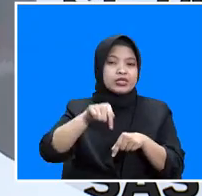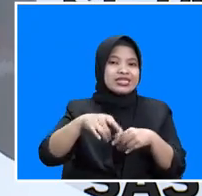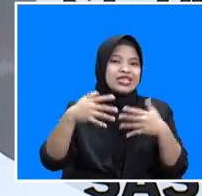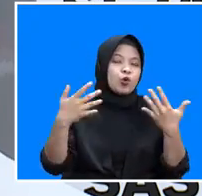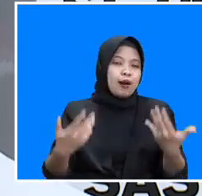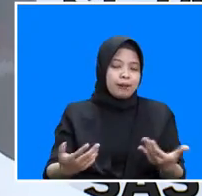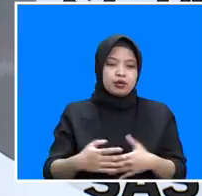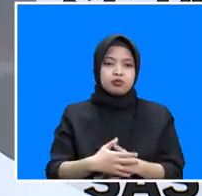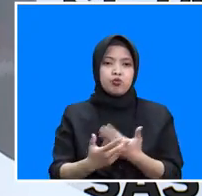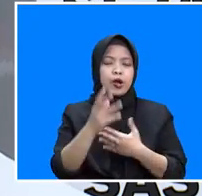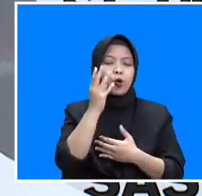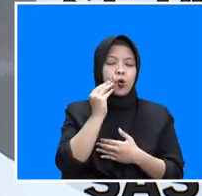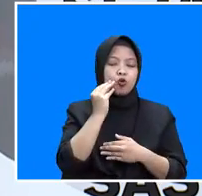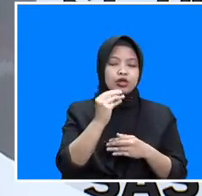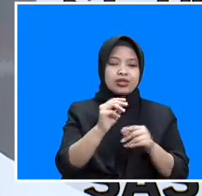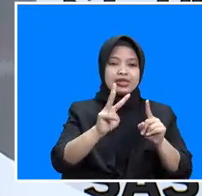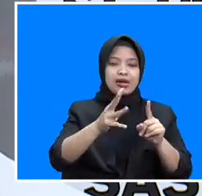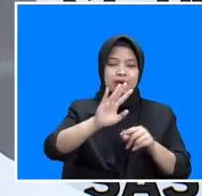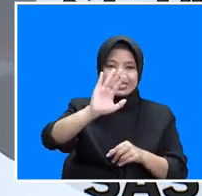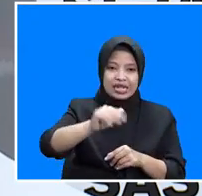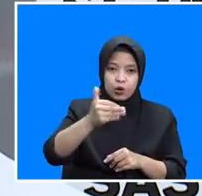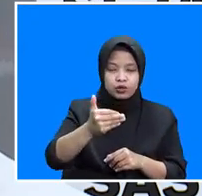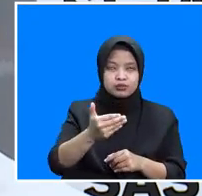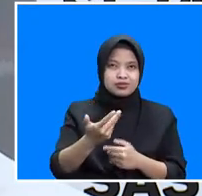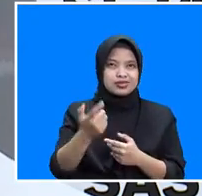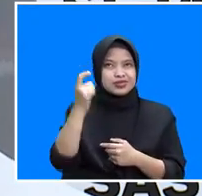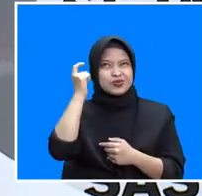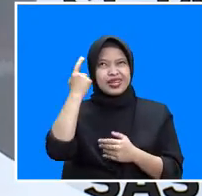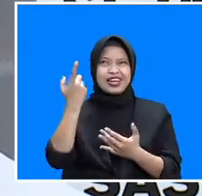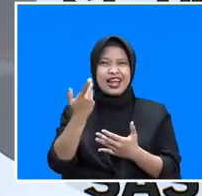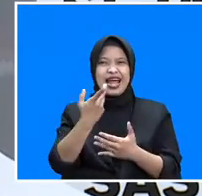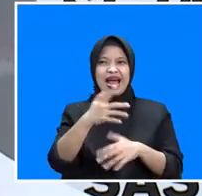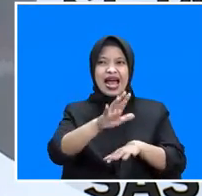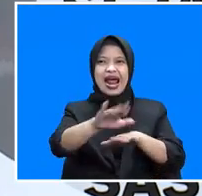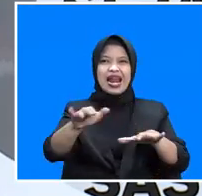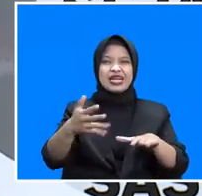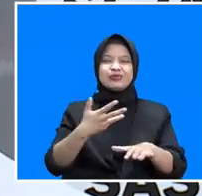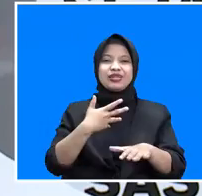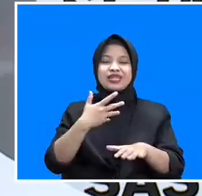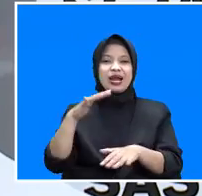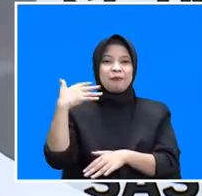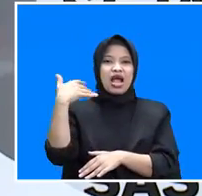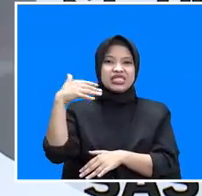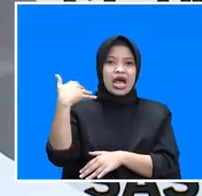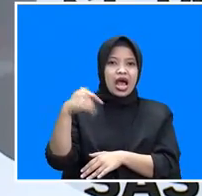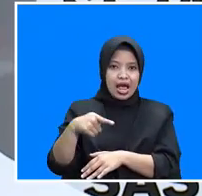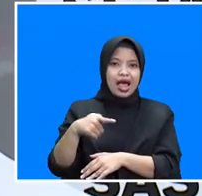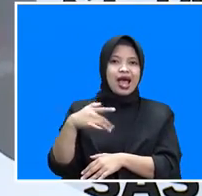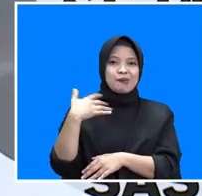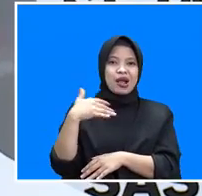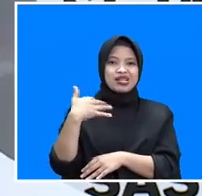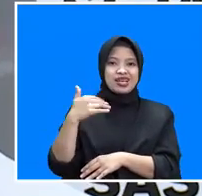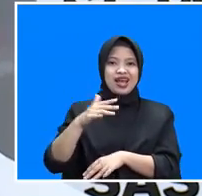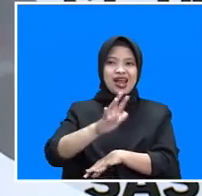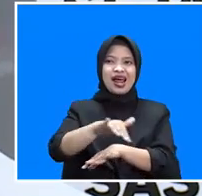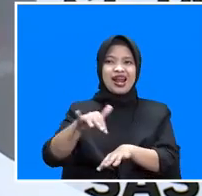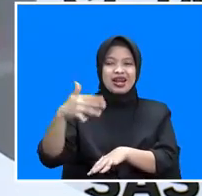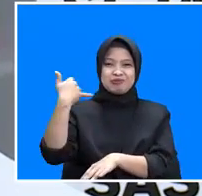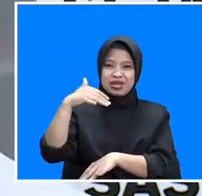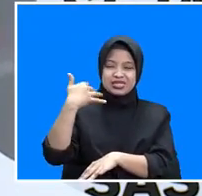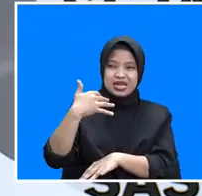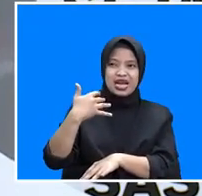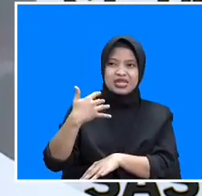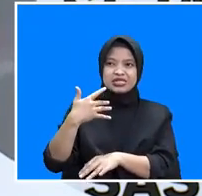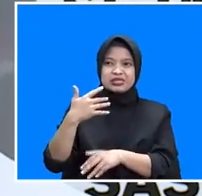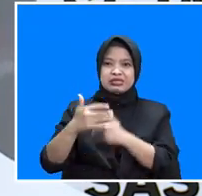by age 18, children and adolescents, adolescents, I guess, by then, are ready to, for life and